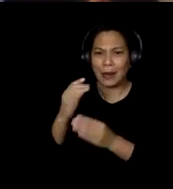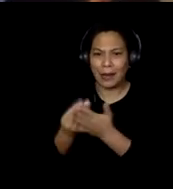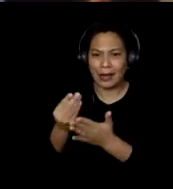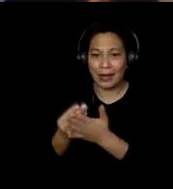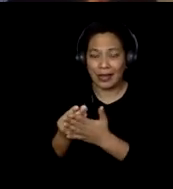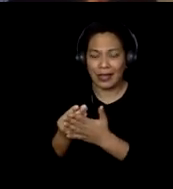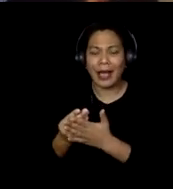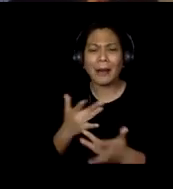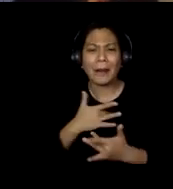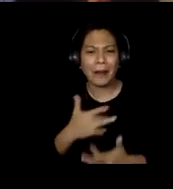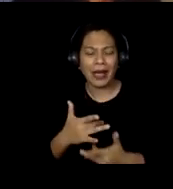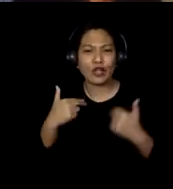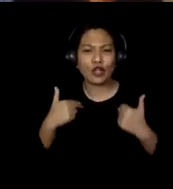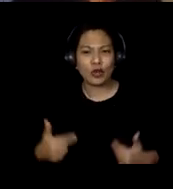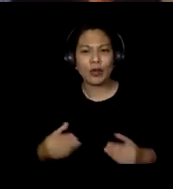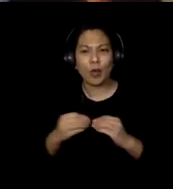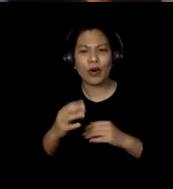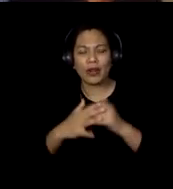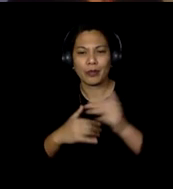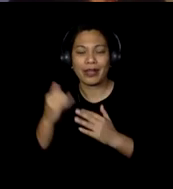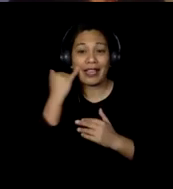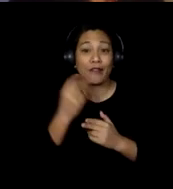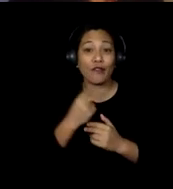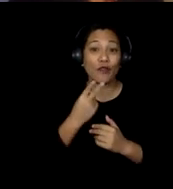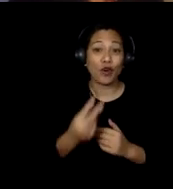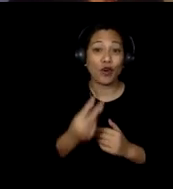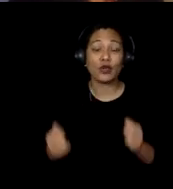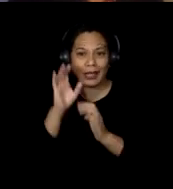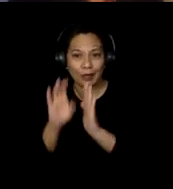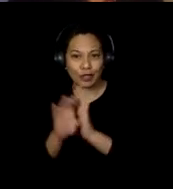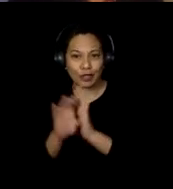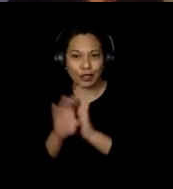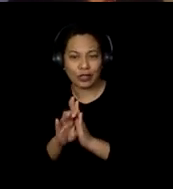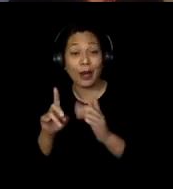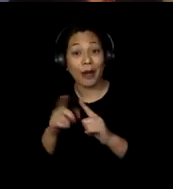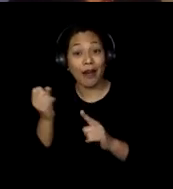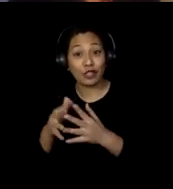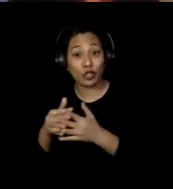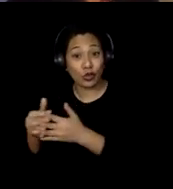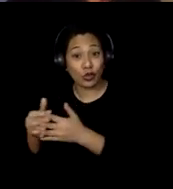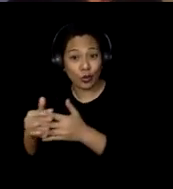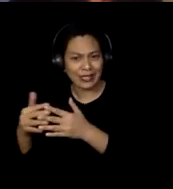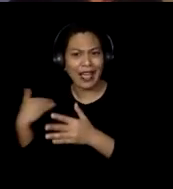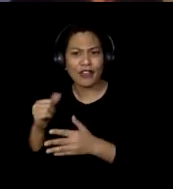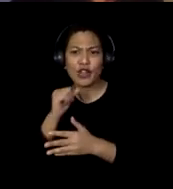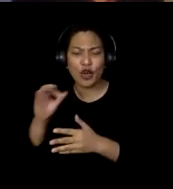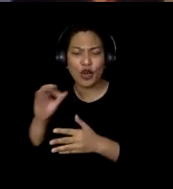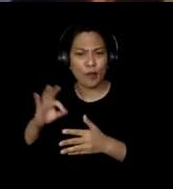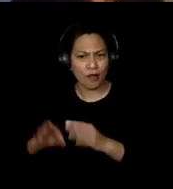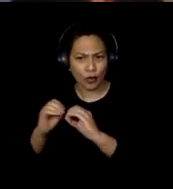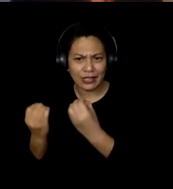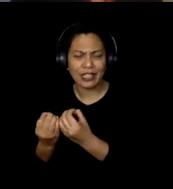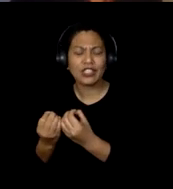and images. But in these cases, these nonprofit organizations in the US are already getting donations